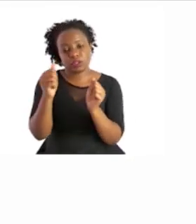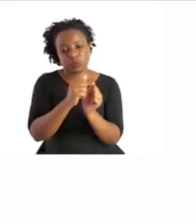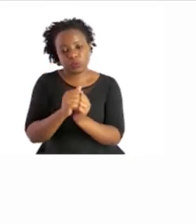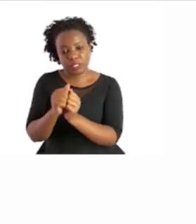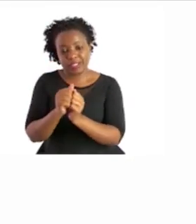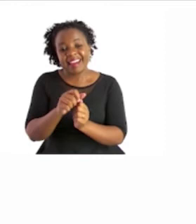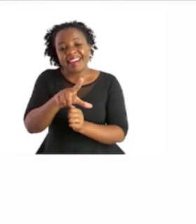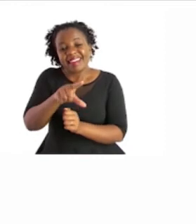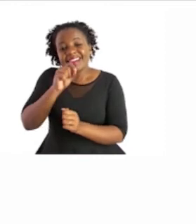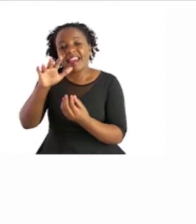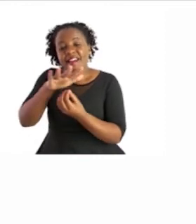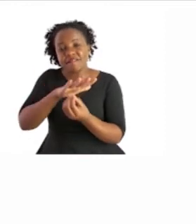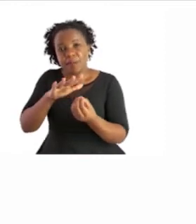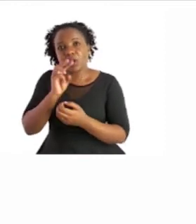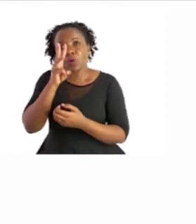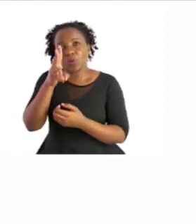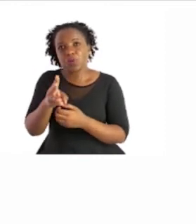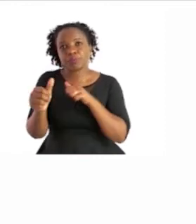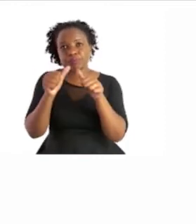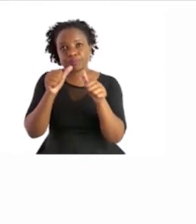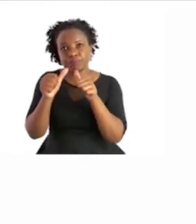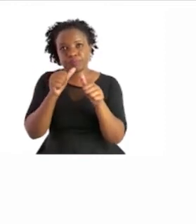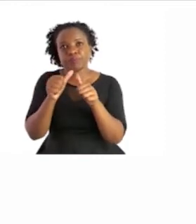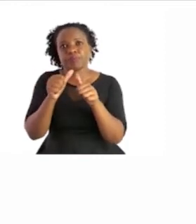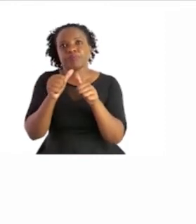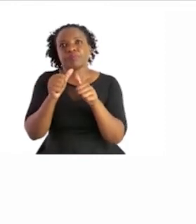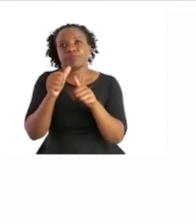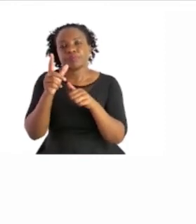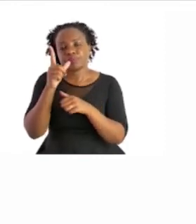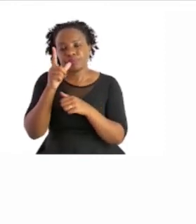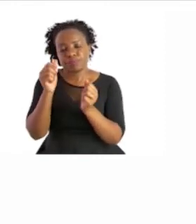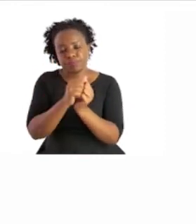The family will eat lunch together. The word family